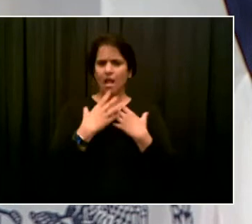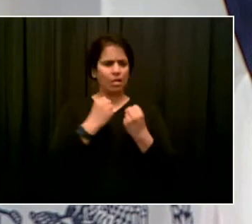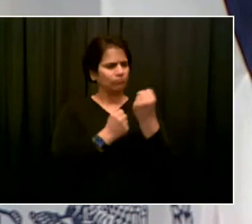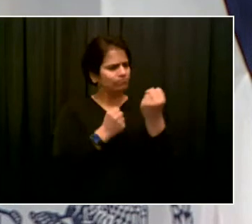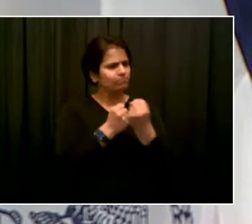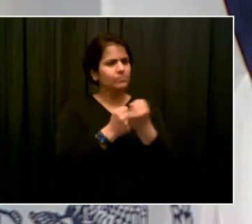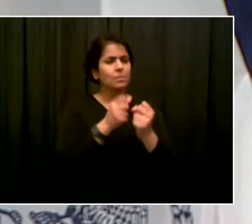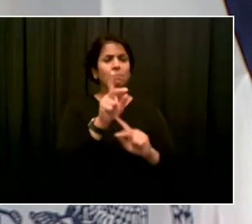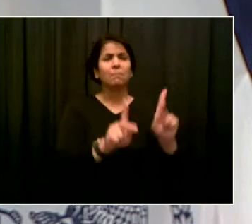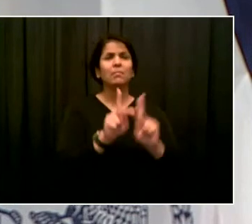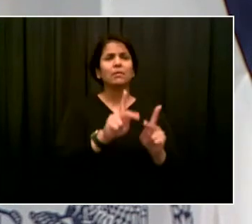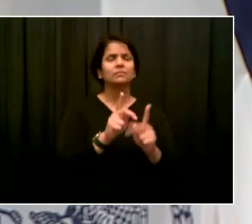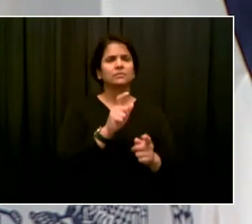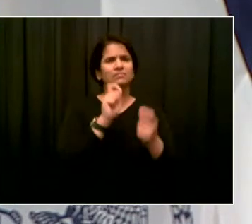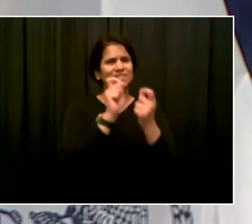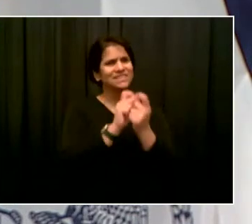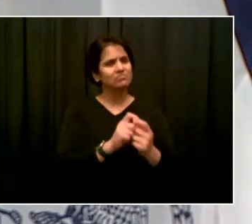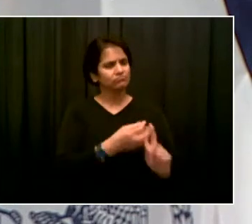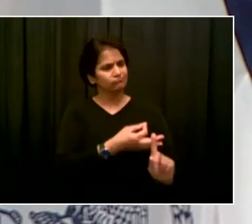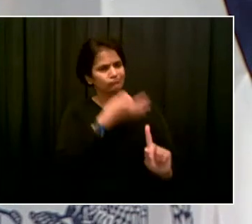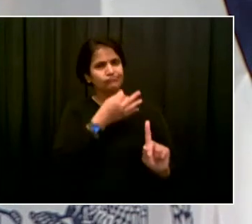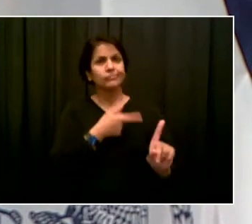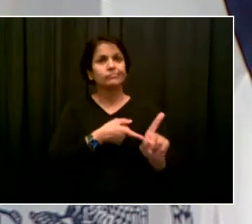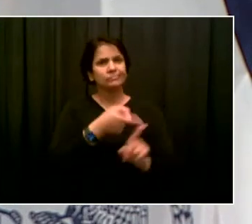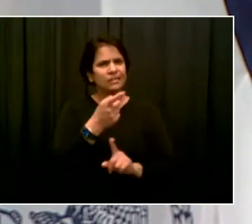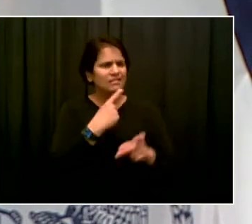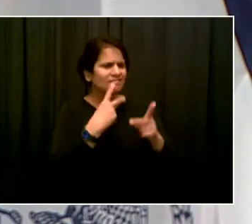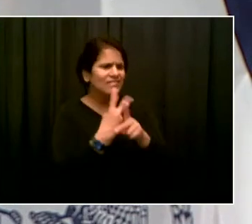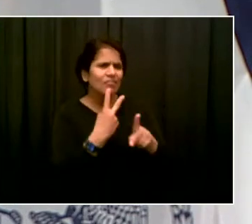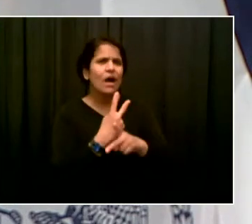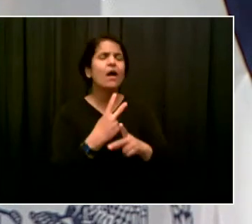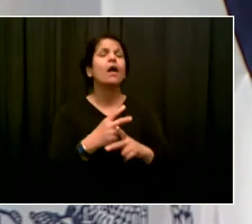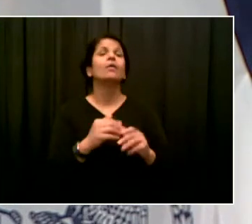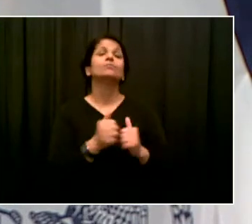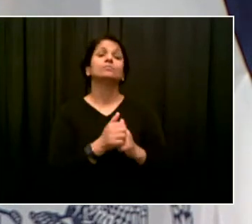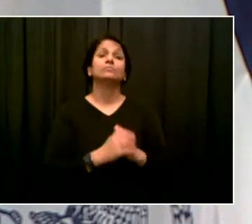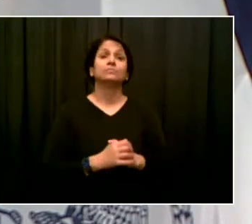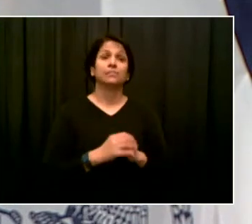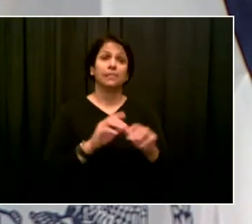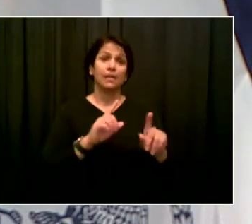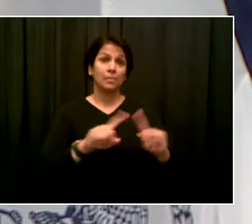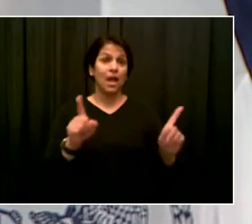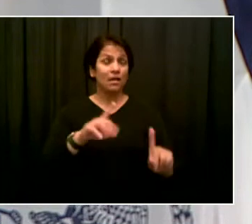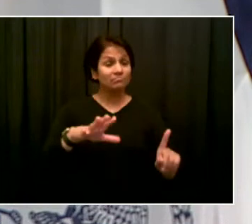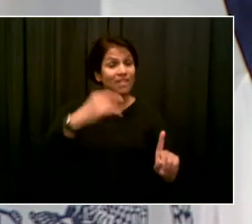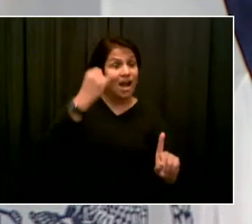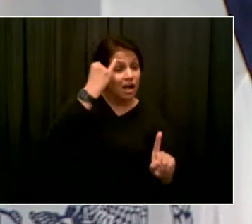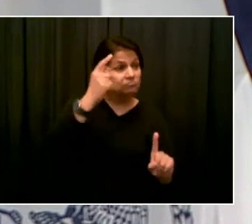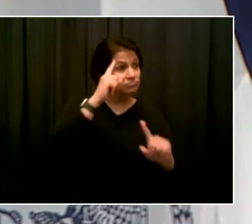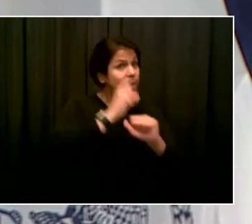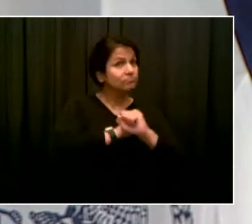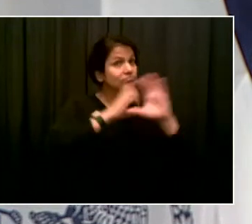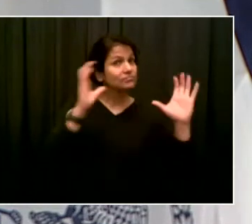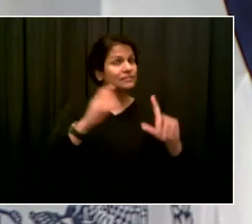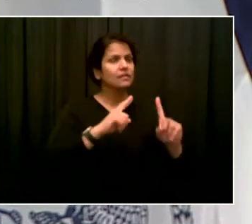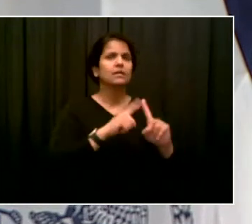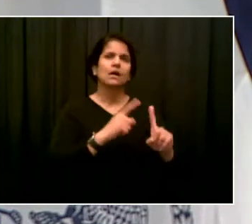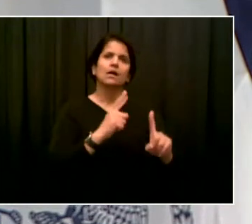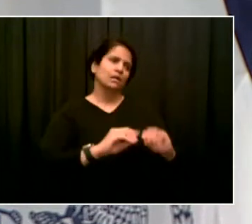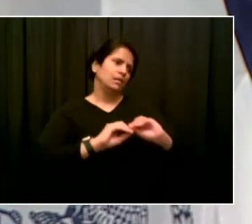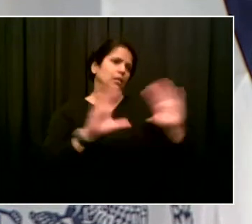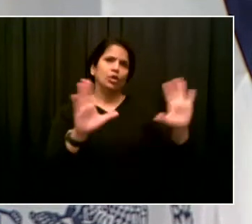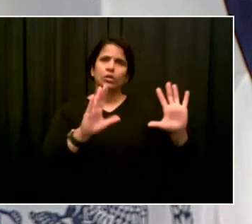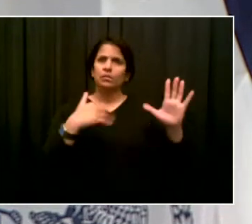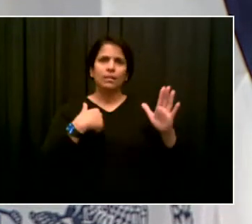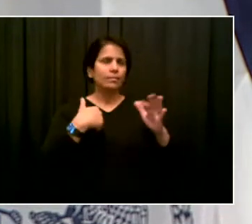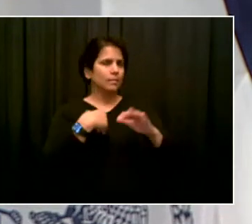is extremely clear with, to my point of view, tremendous positives. And what